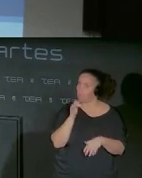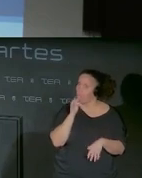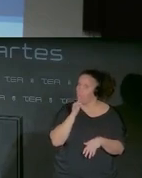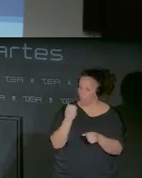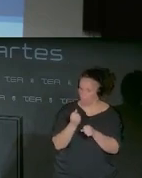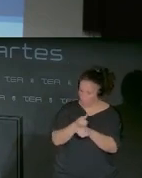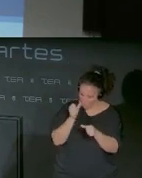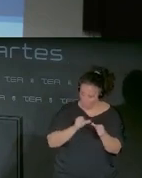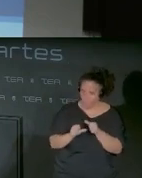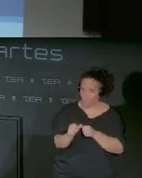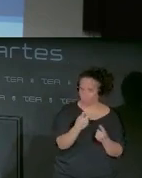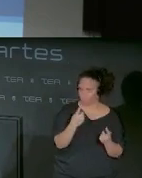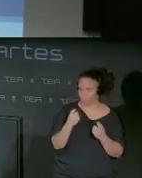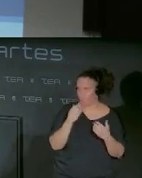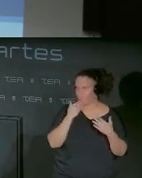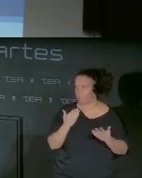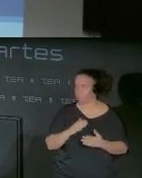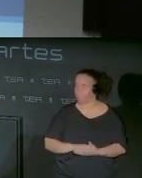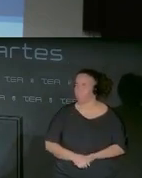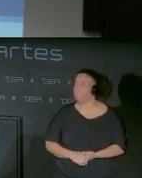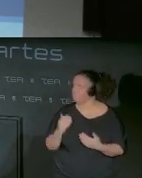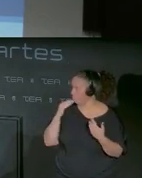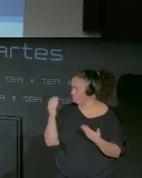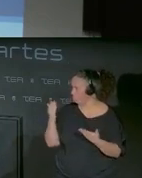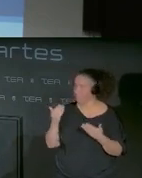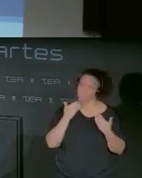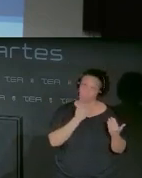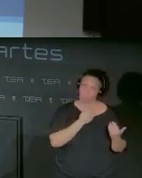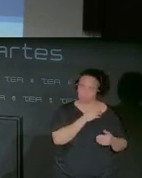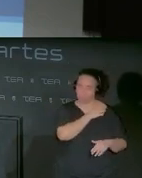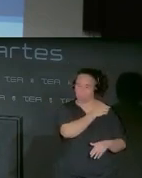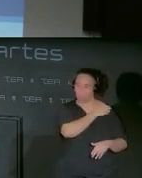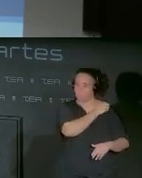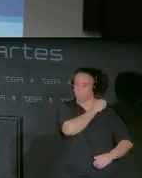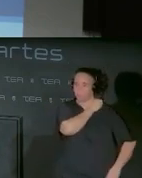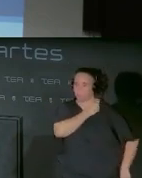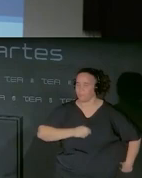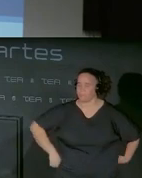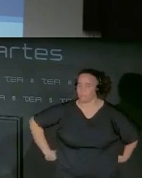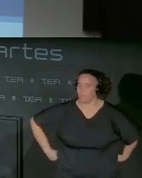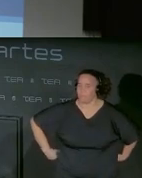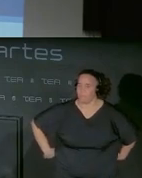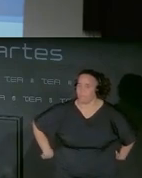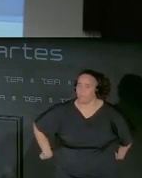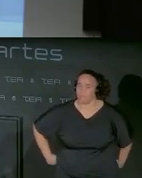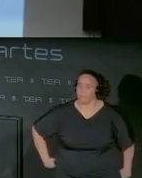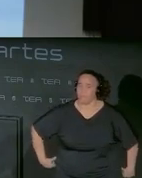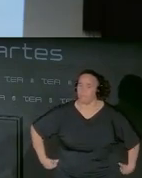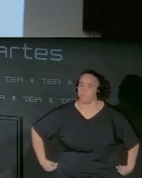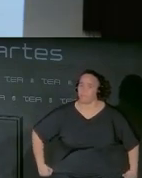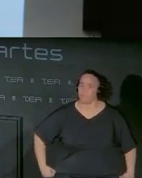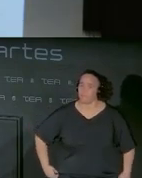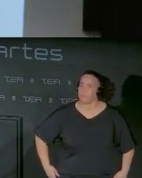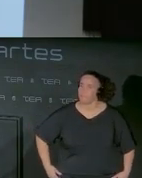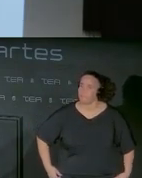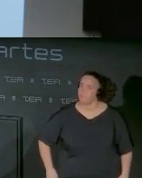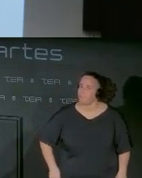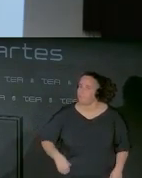Thank you, Youri, so much. Krishme, what is your take on Youri's recommendations? Well, first of